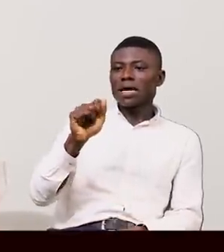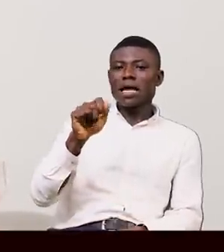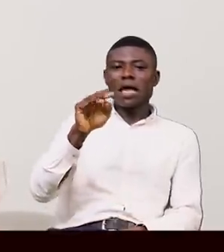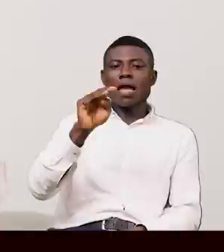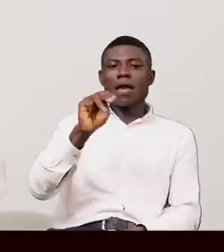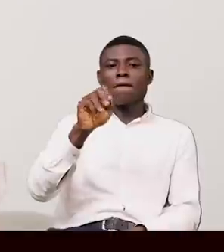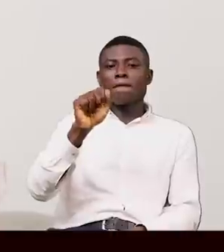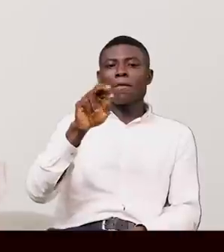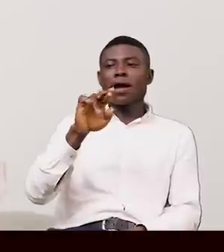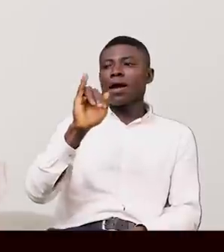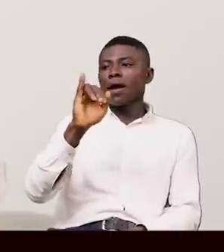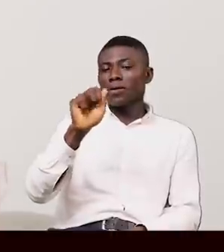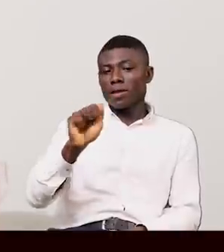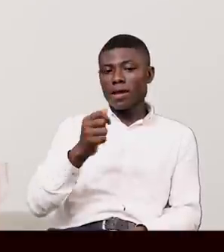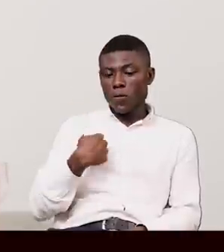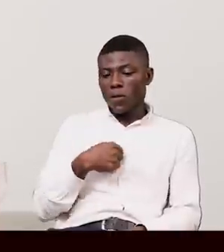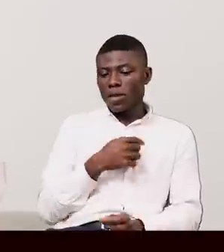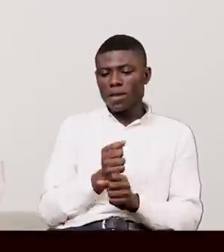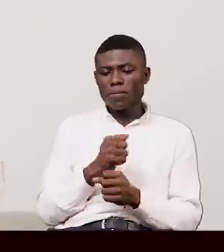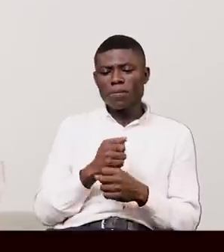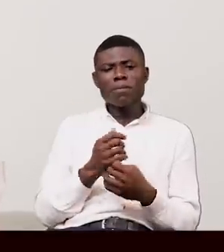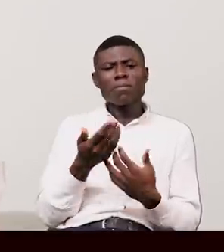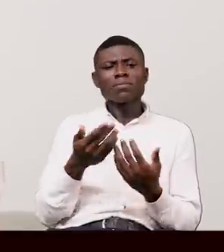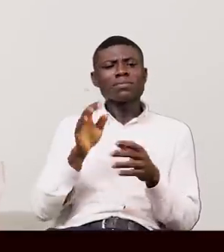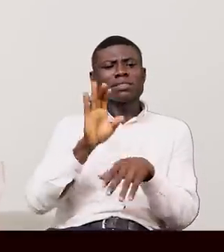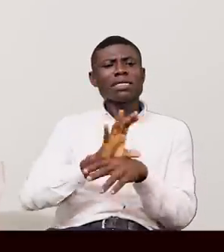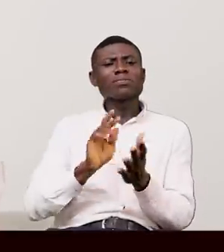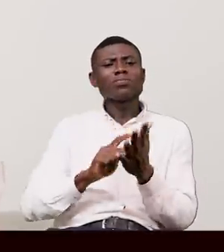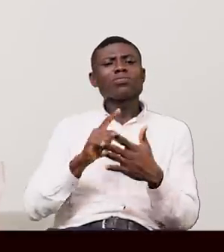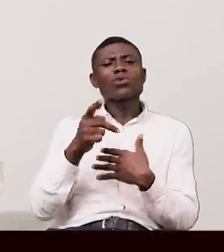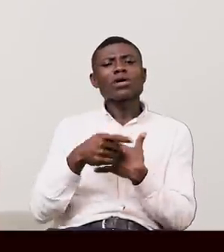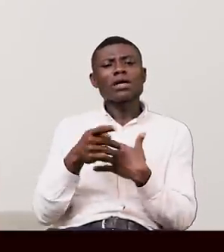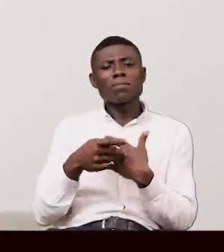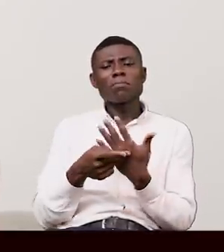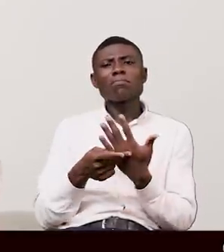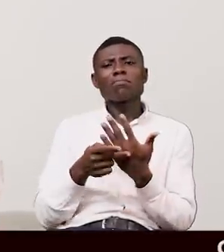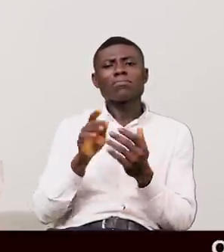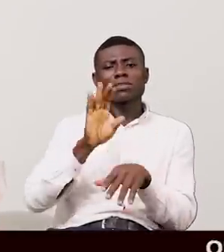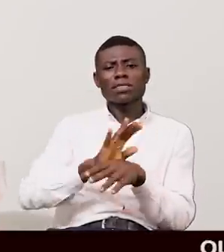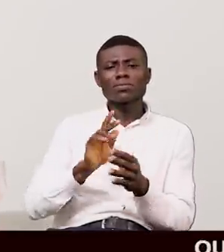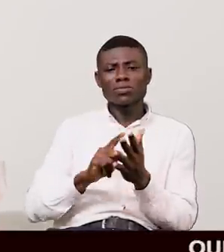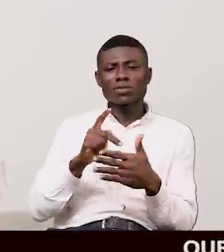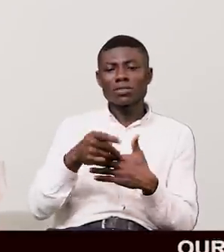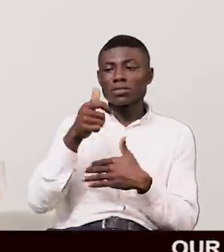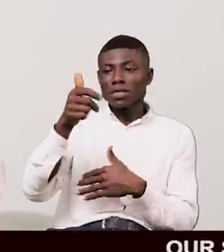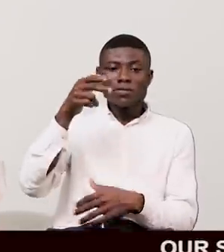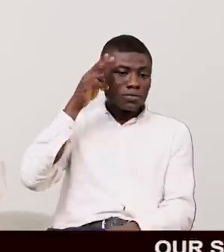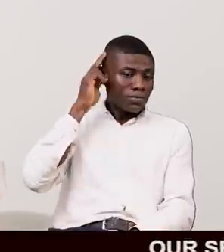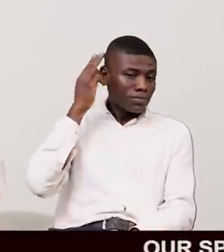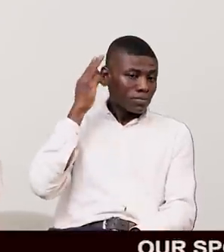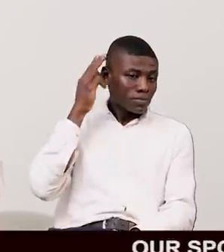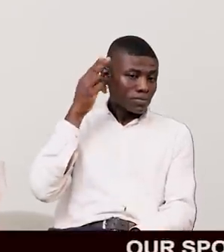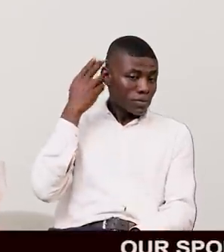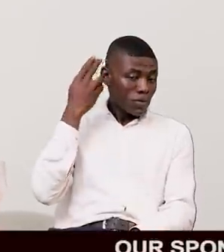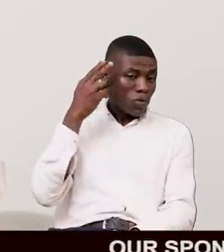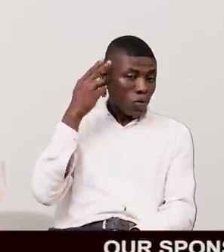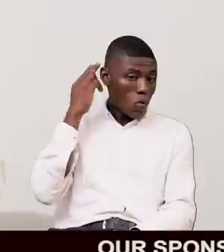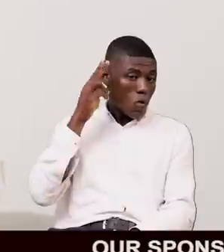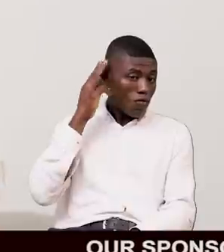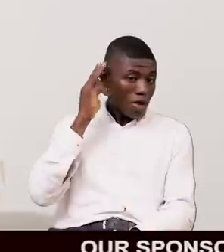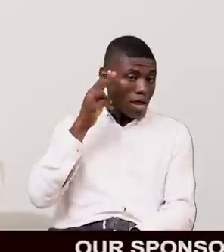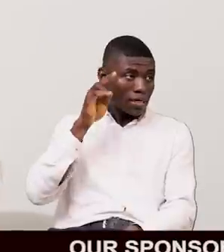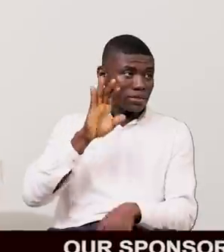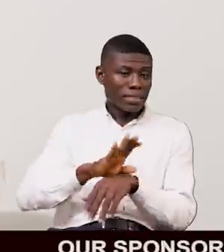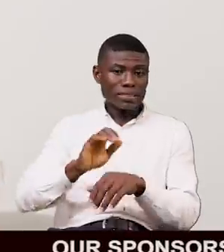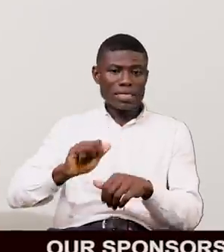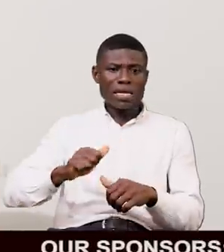Okay. Na ye program. Na ni wofa eye elder.